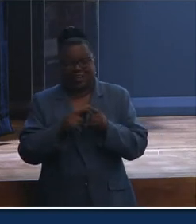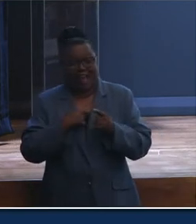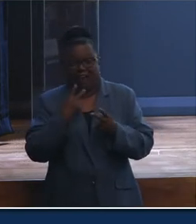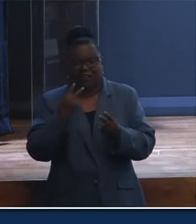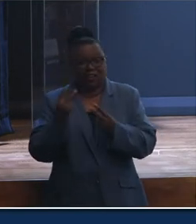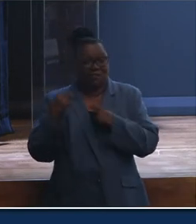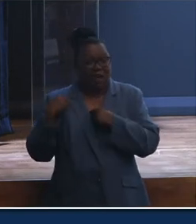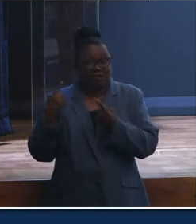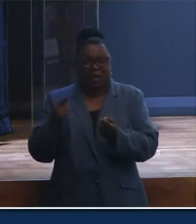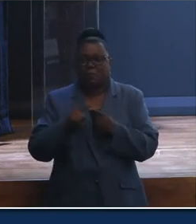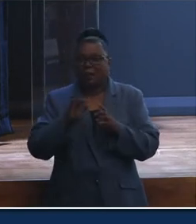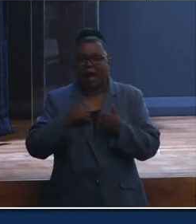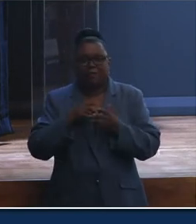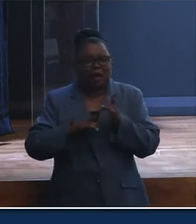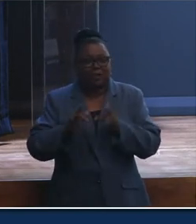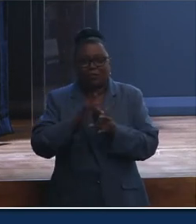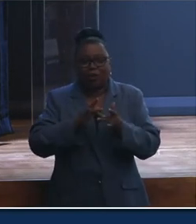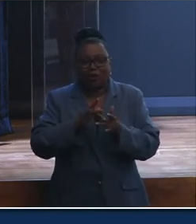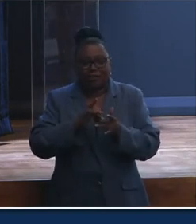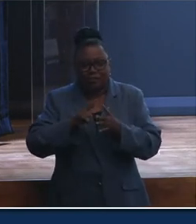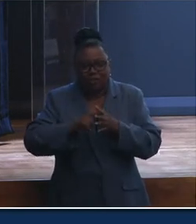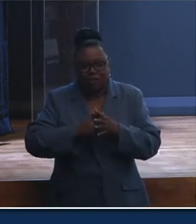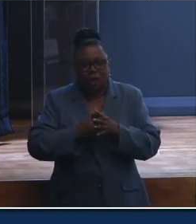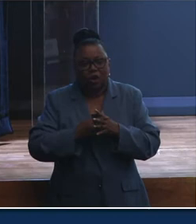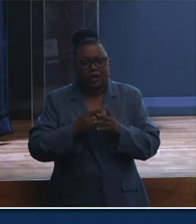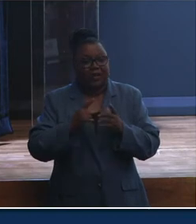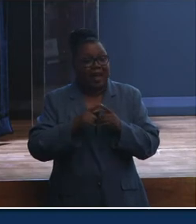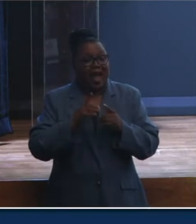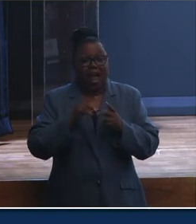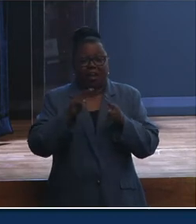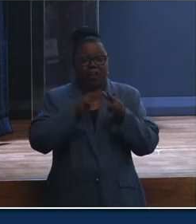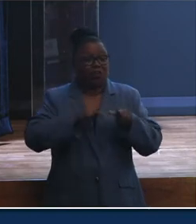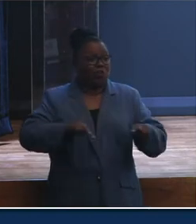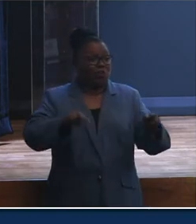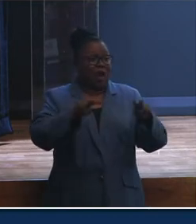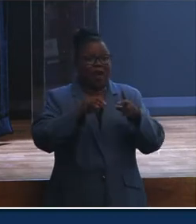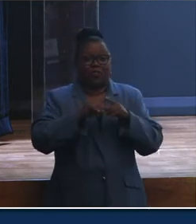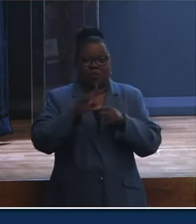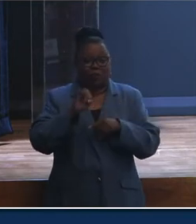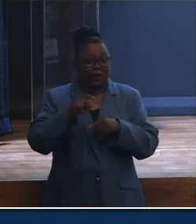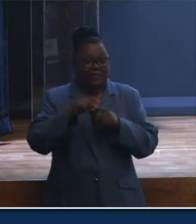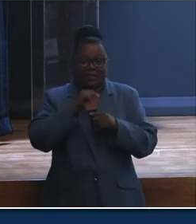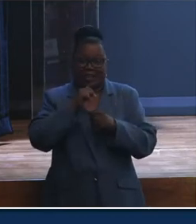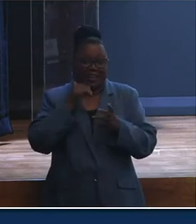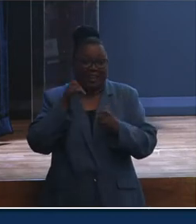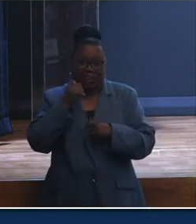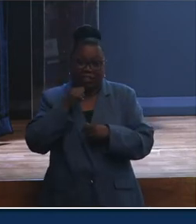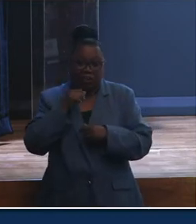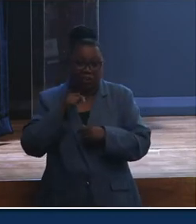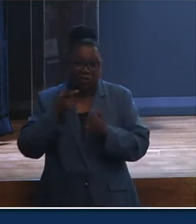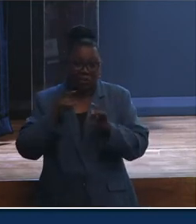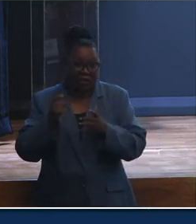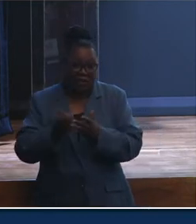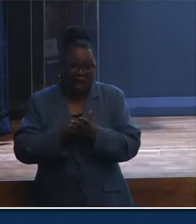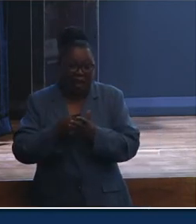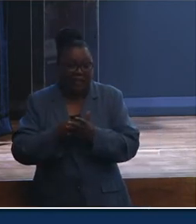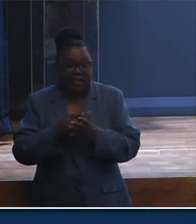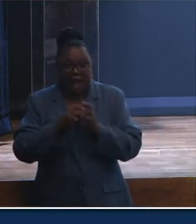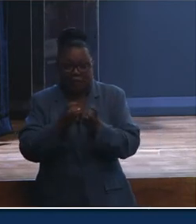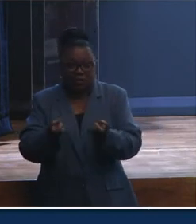back since, but that's really how my journey in the game started. And looking around the rink, there really weren't any other girls. I was